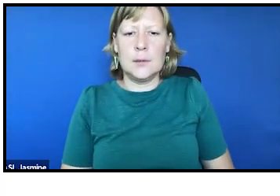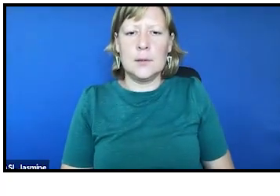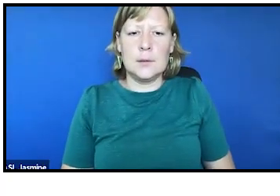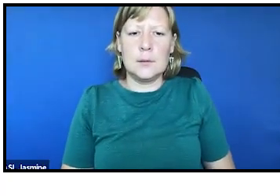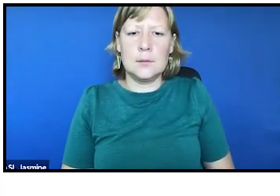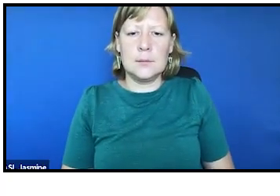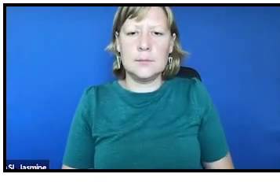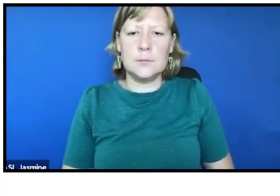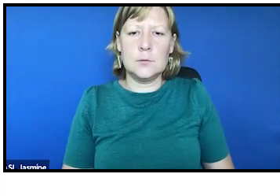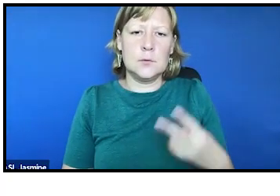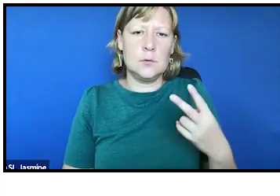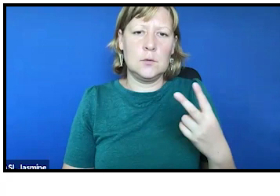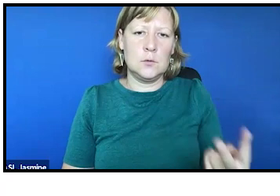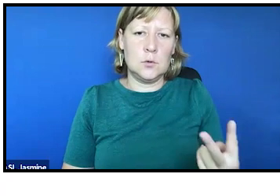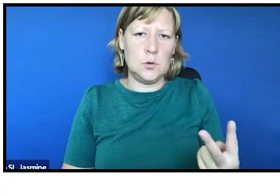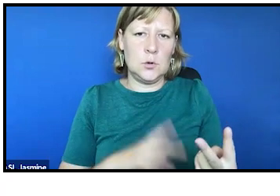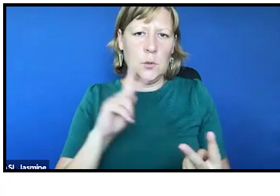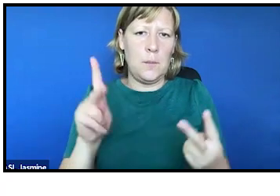people that present and get